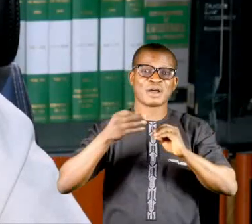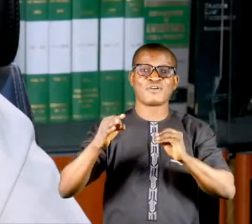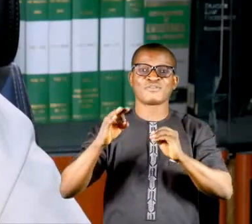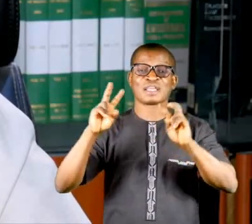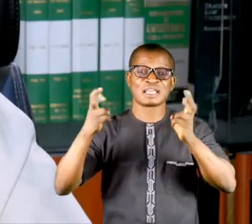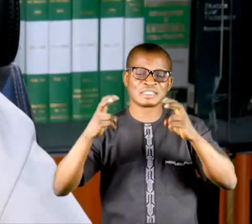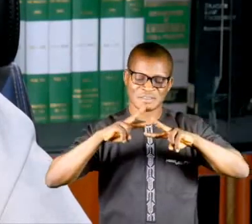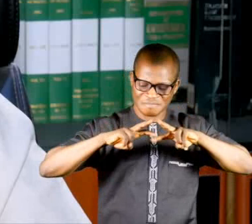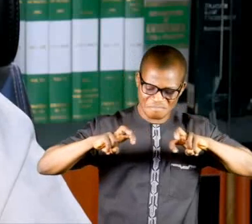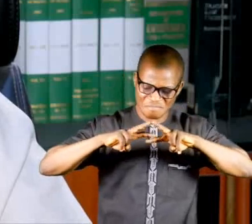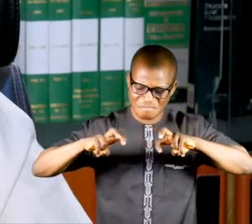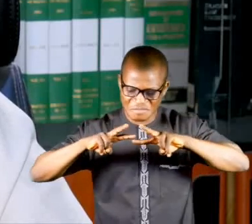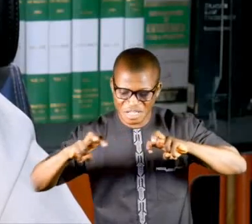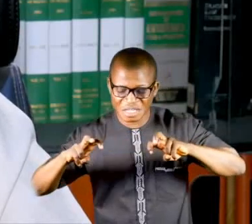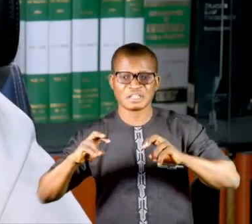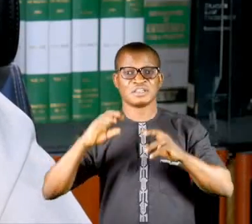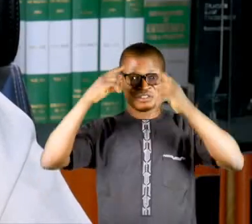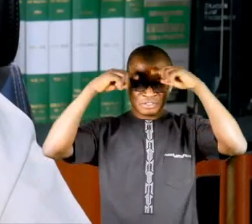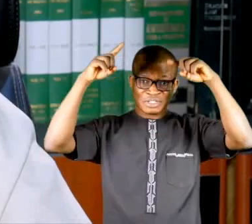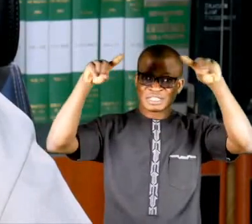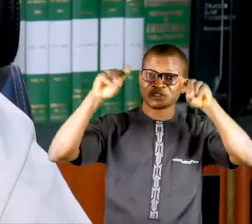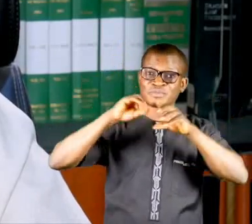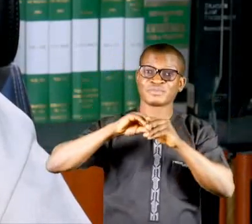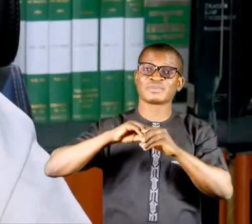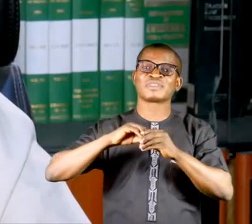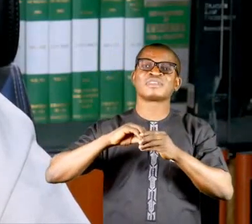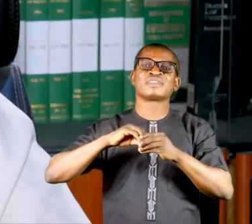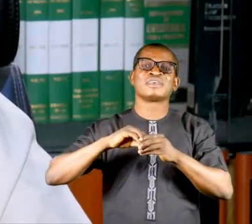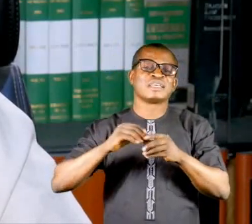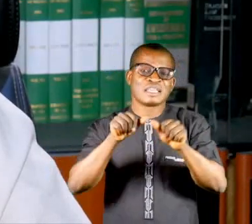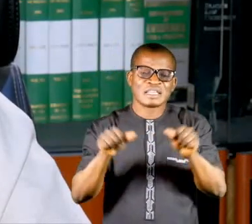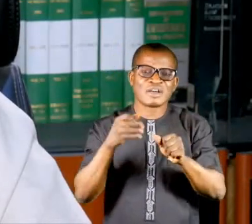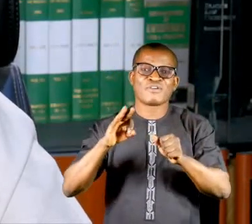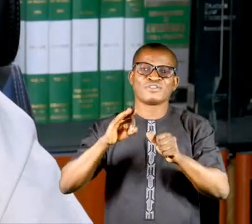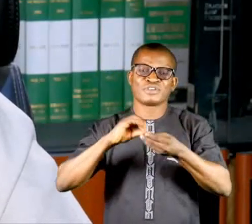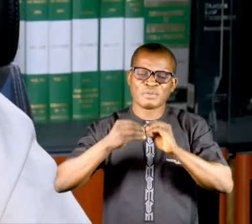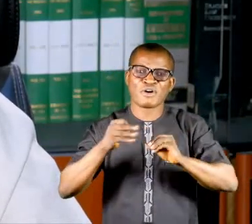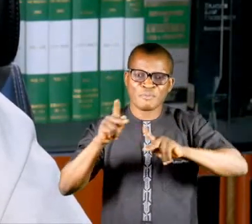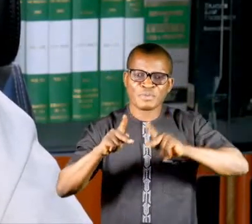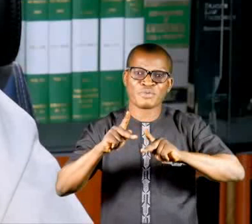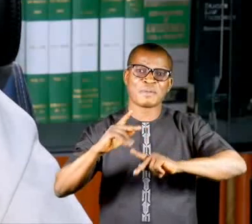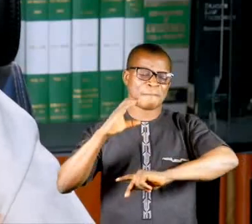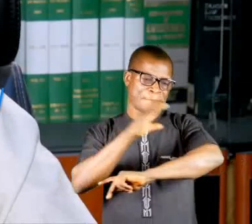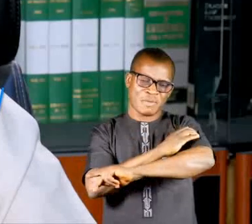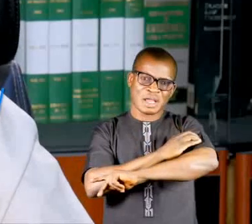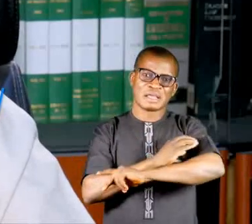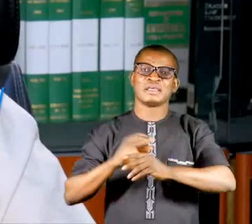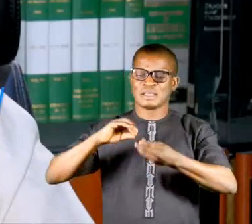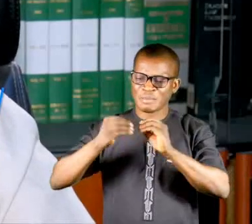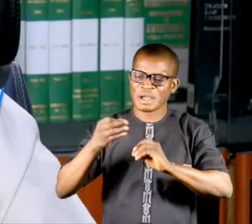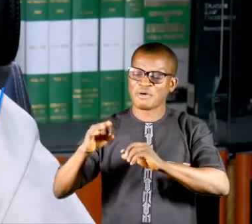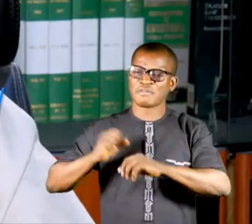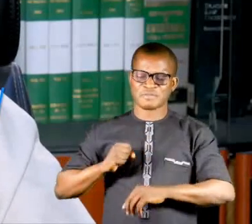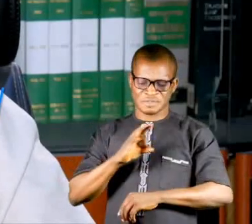of cases investigated, successes in terms of the number of victims empowered, successes in terms of the number of